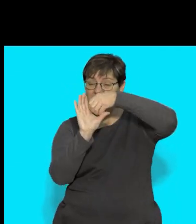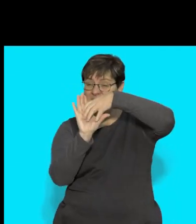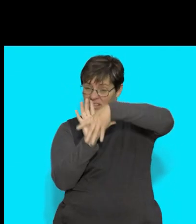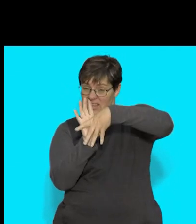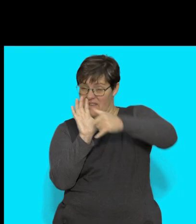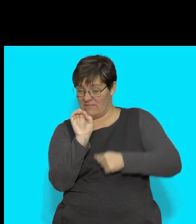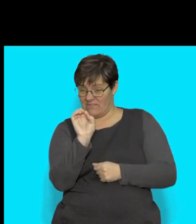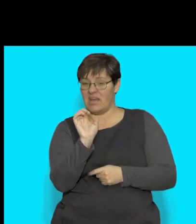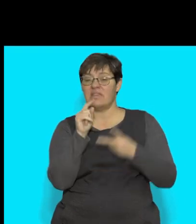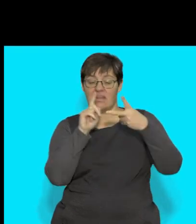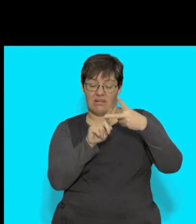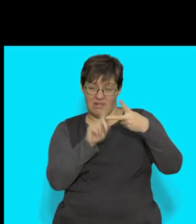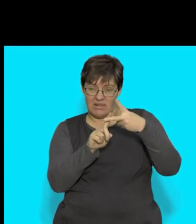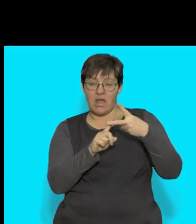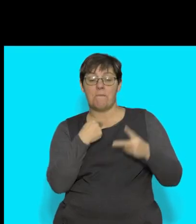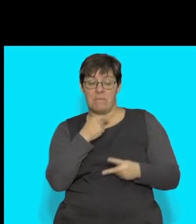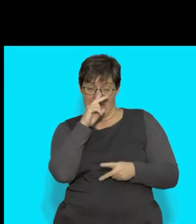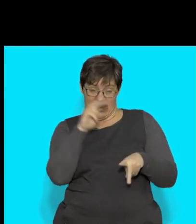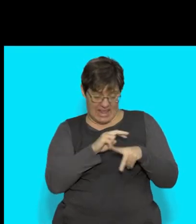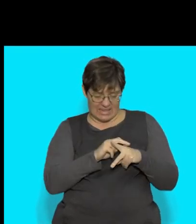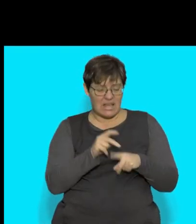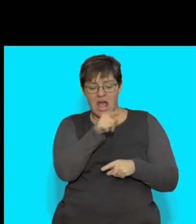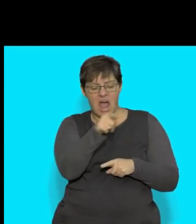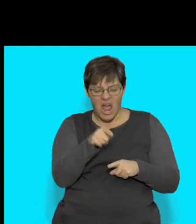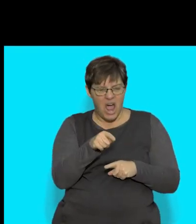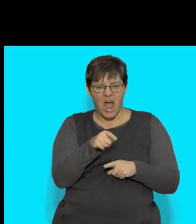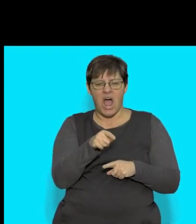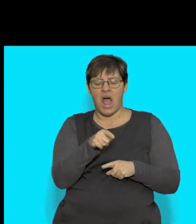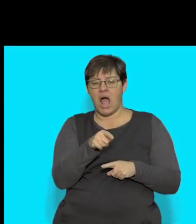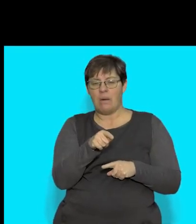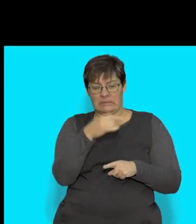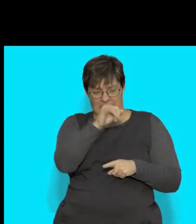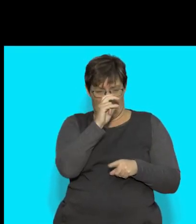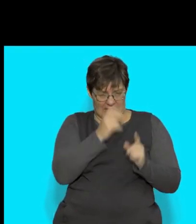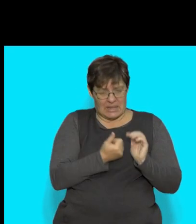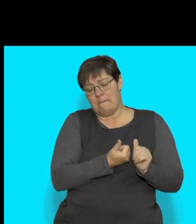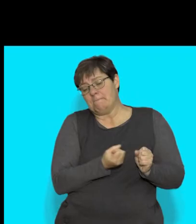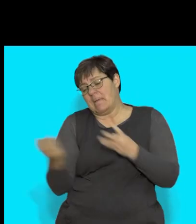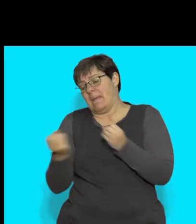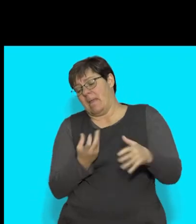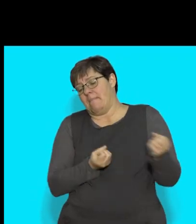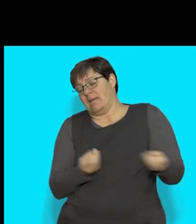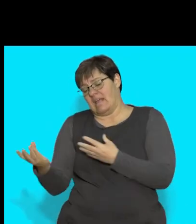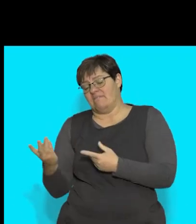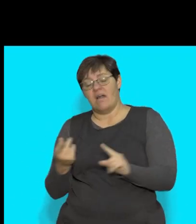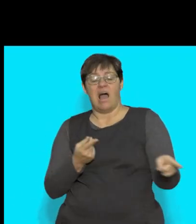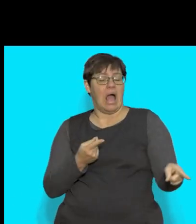tubular reabsorption. I take what I need, or tubular secretion, I prefer the